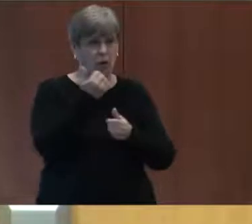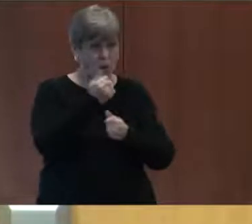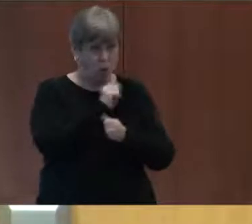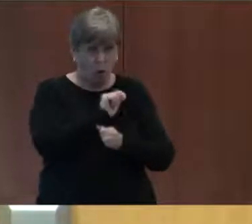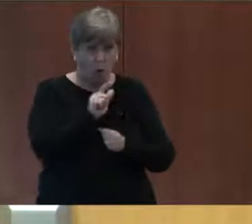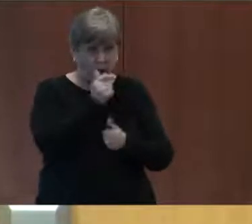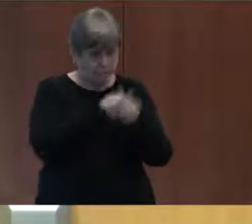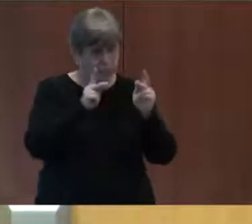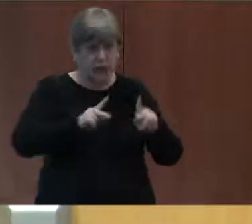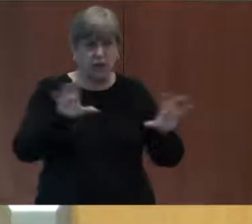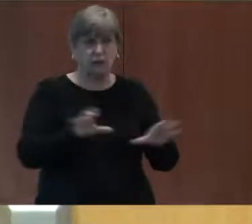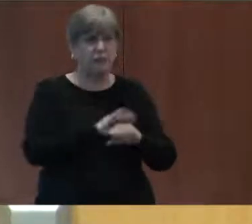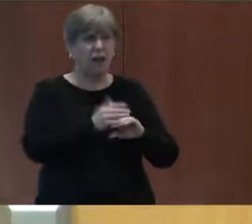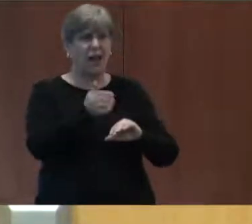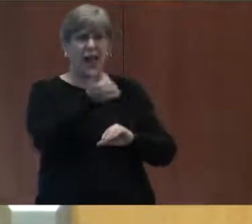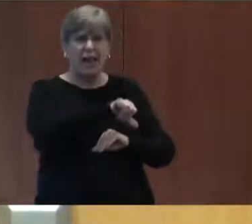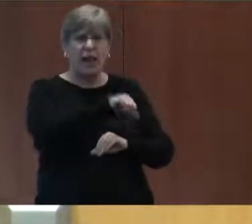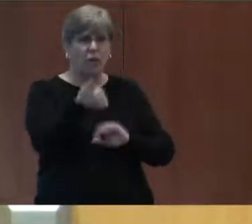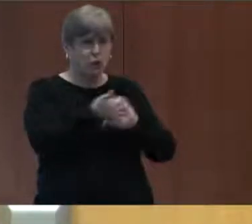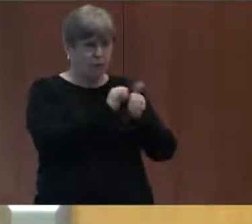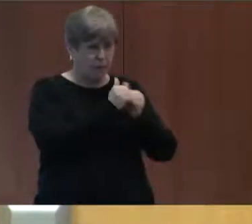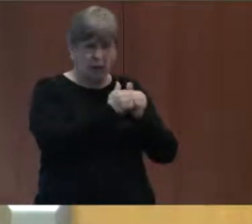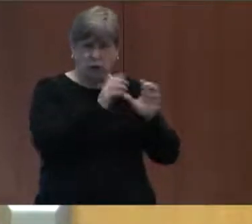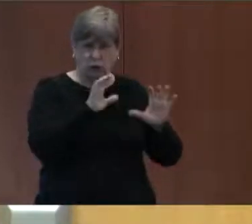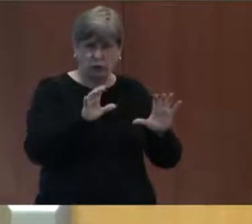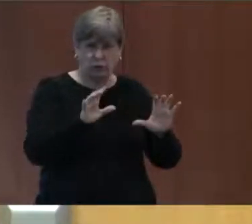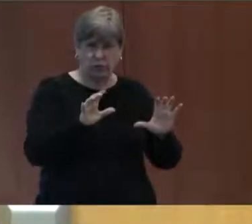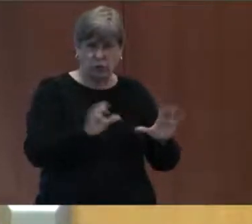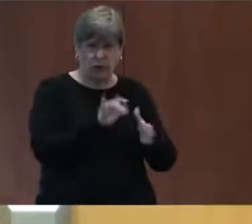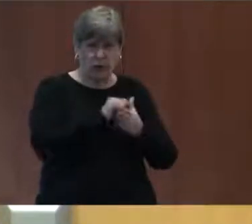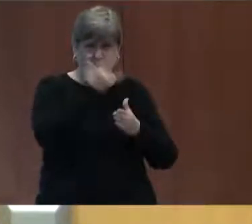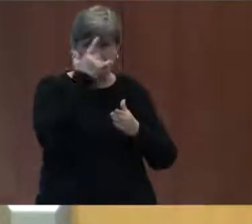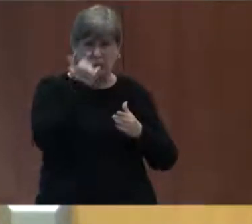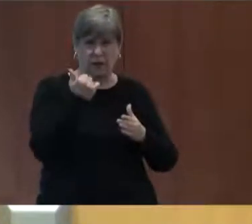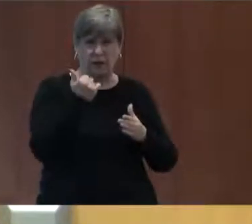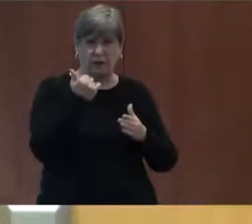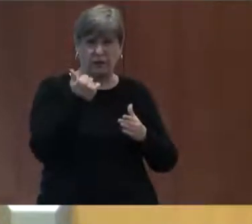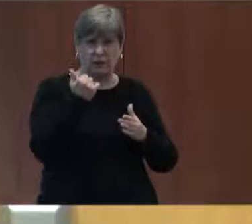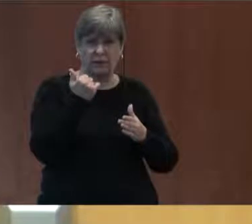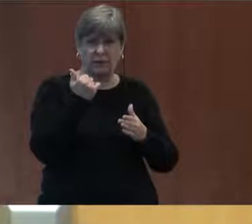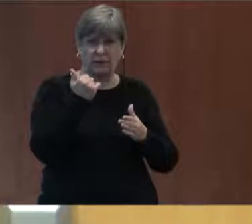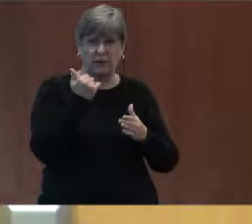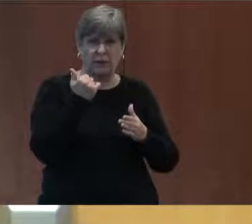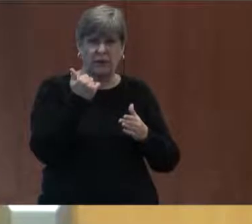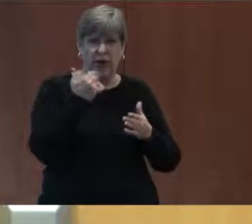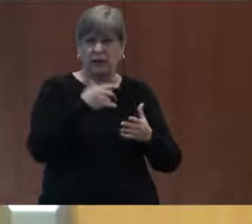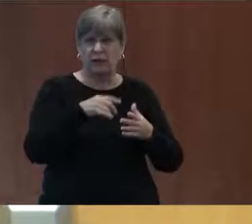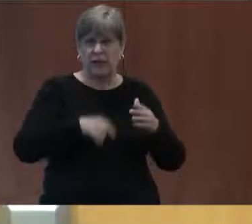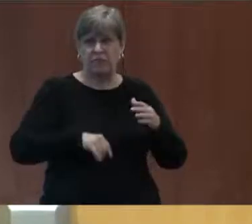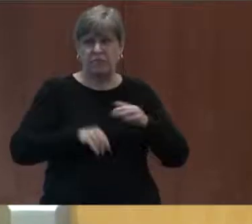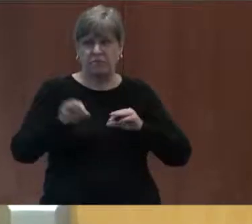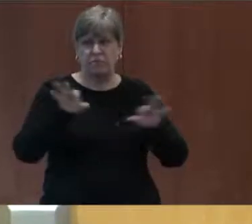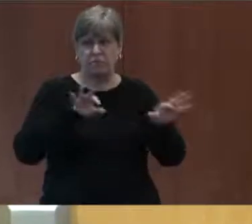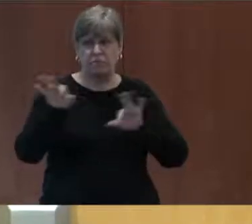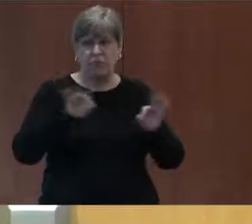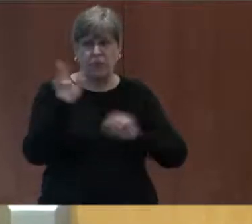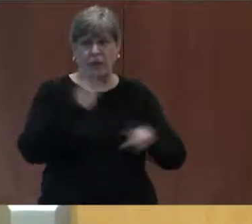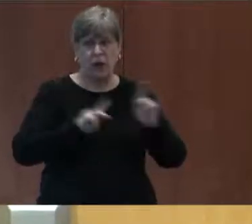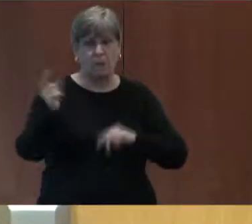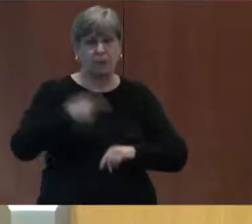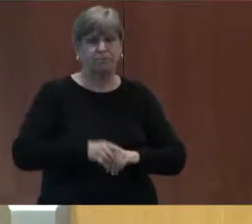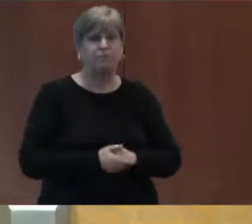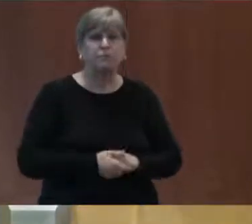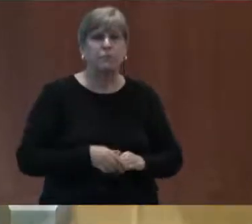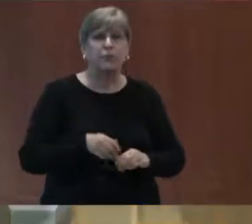But are there any competitors, or are we just renewing it because Google has worked well for us? Mr. Allen, here in the